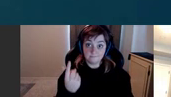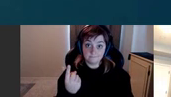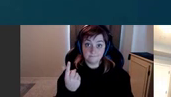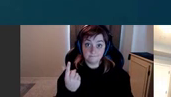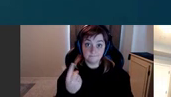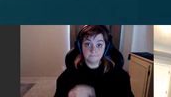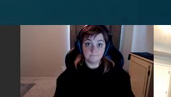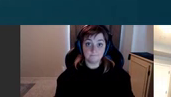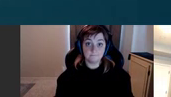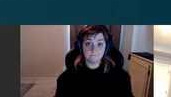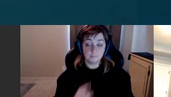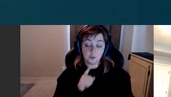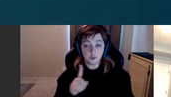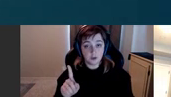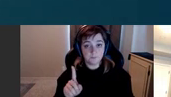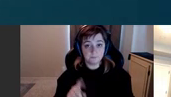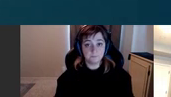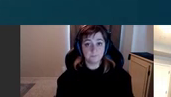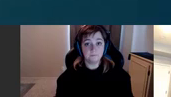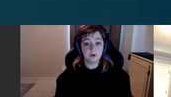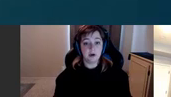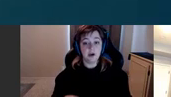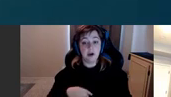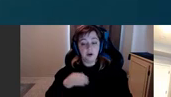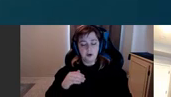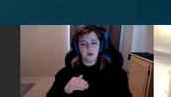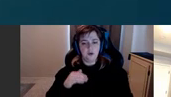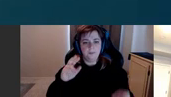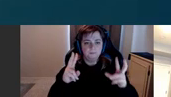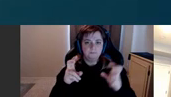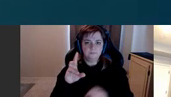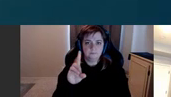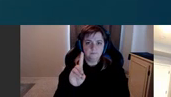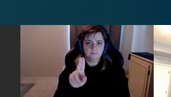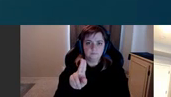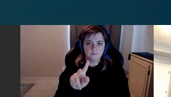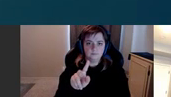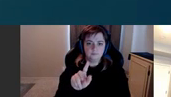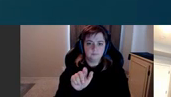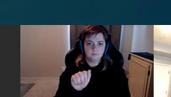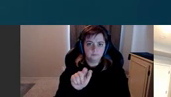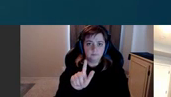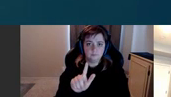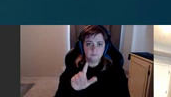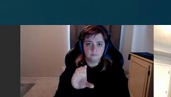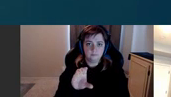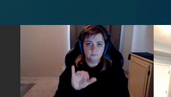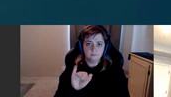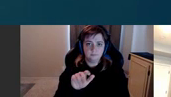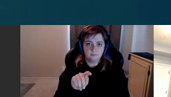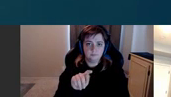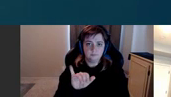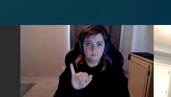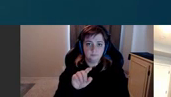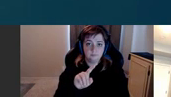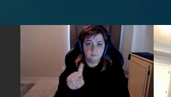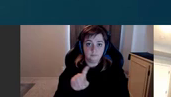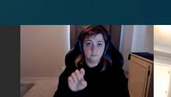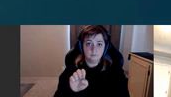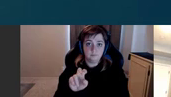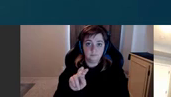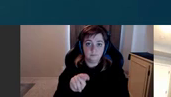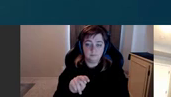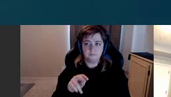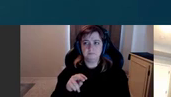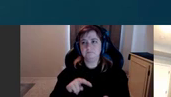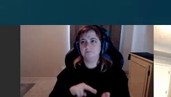I grew up as what a lot of people would call a dual citizen. The actual term is dual citizen. But what I always saw it as was